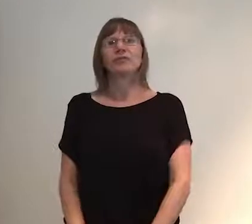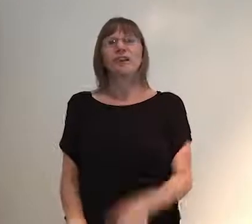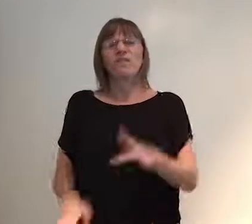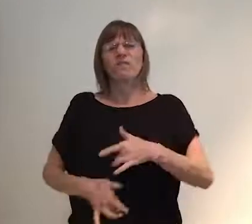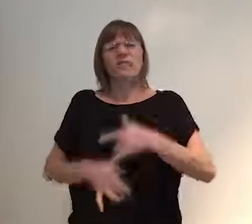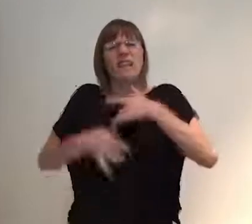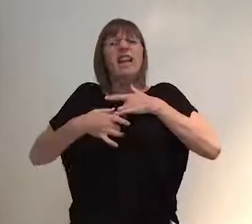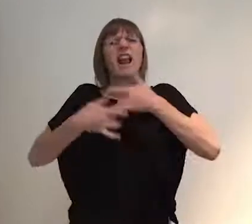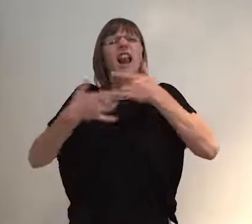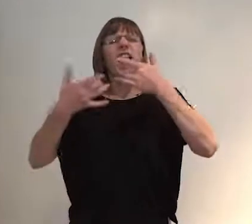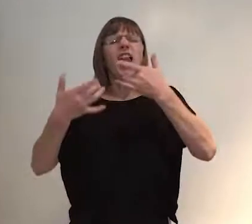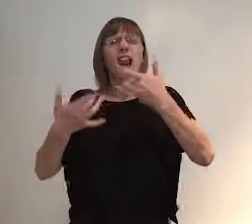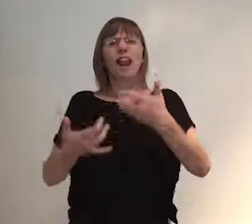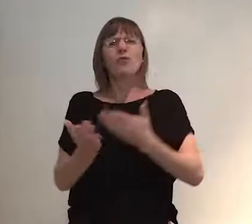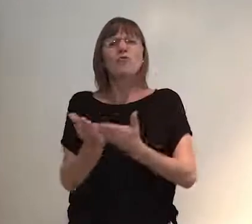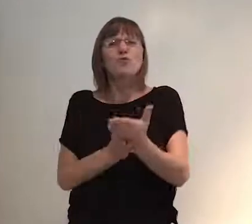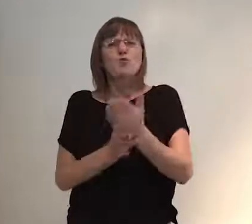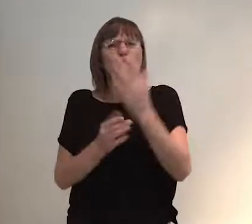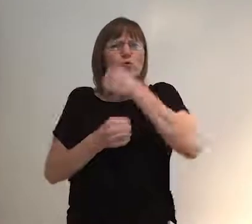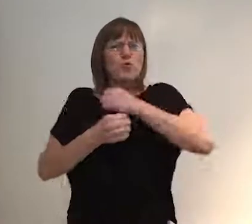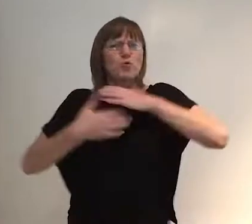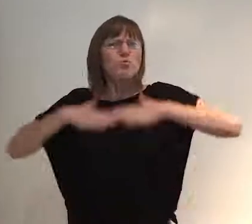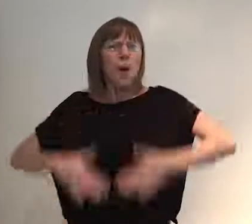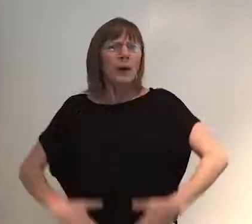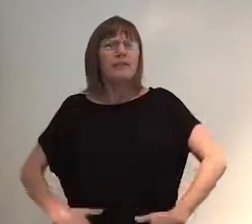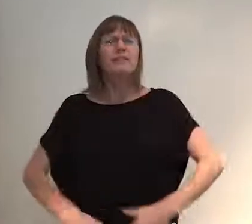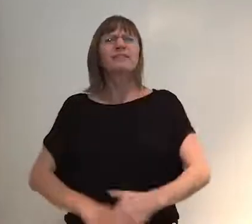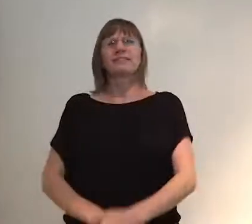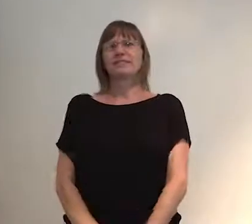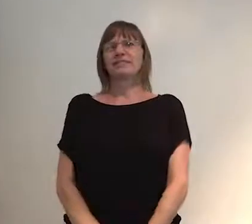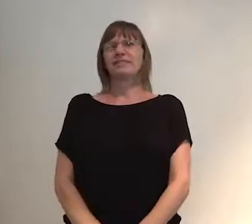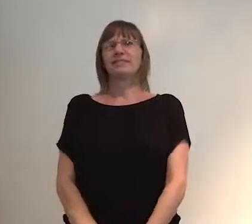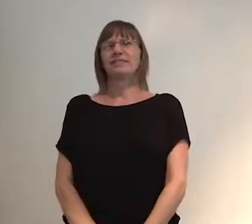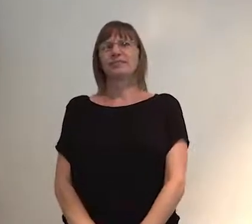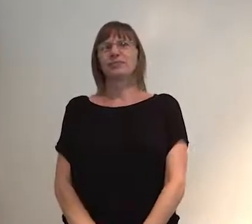Lifting, you can feel it through the legs, through the back.